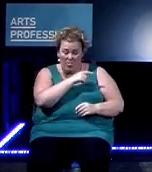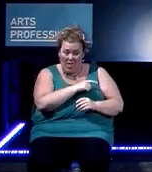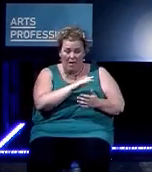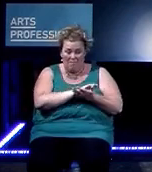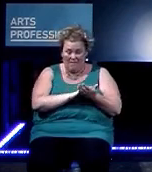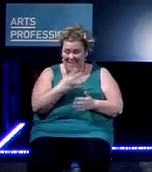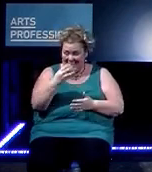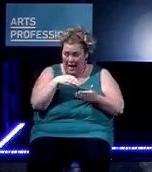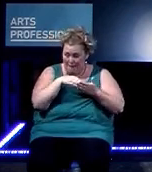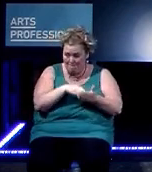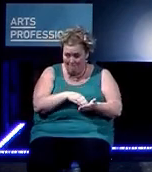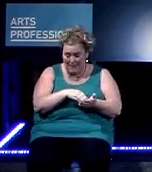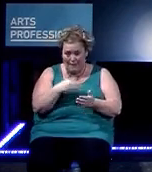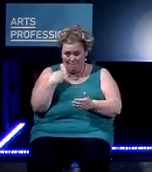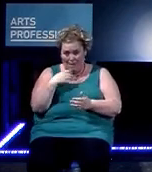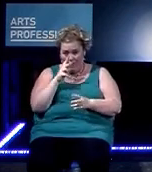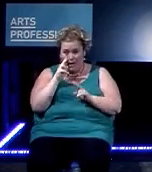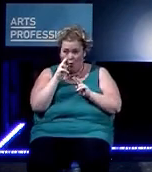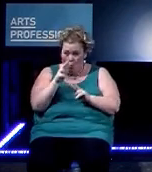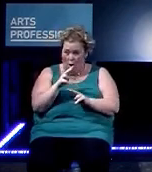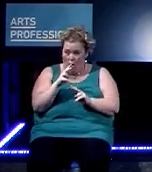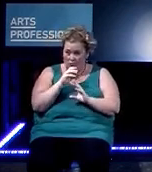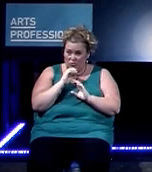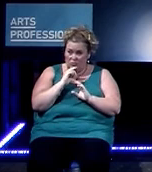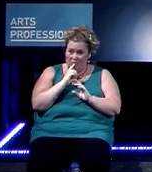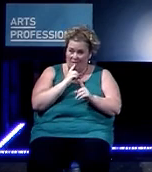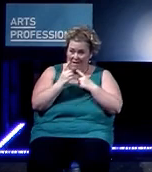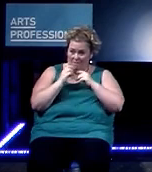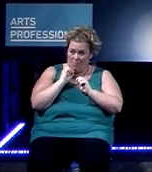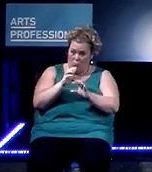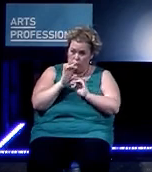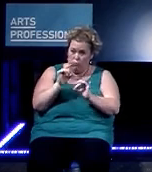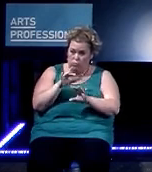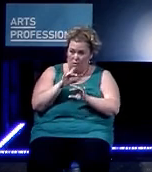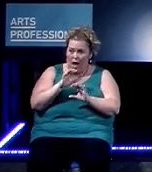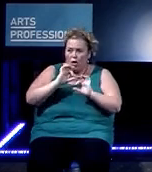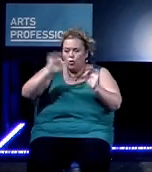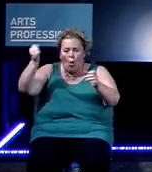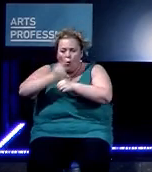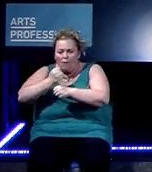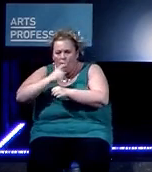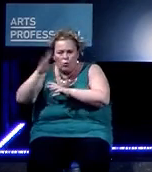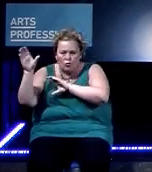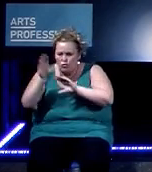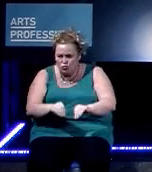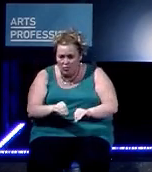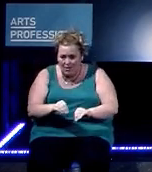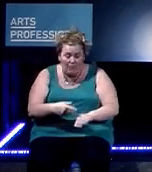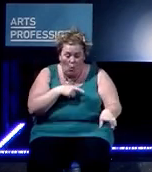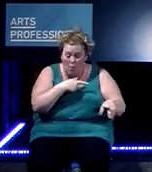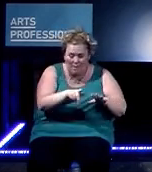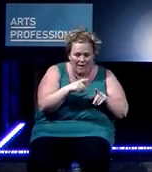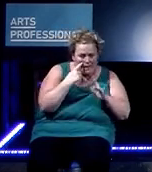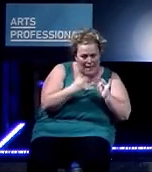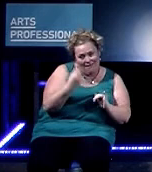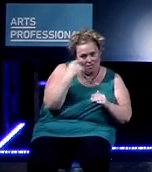watch a stream from one phone coming out of Tahrir Square, and it wouldn't break, and no government could shut it down. We actually did a beta test from Tahrir Square at the weekend, and it held